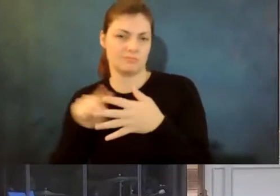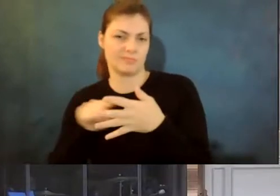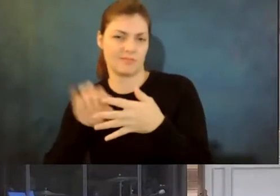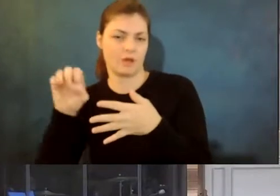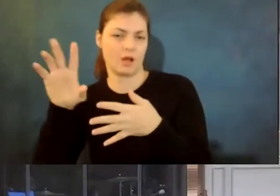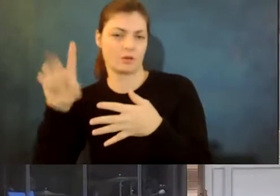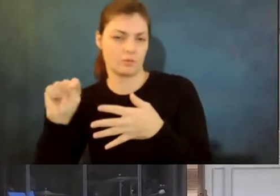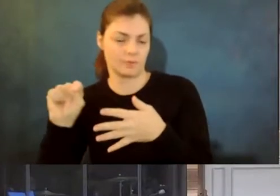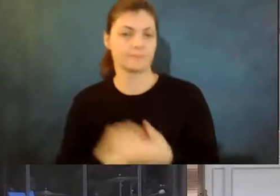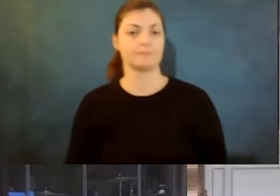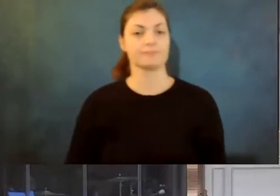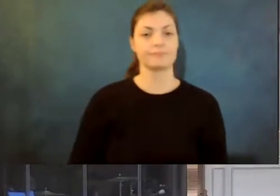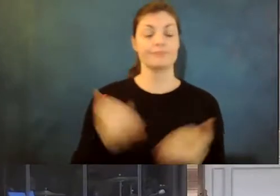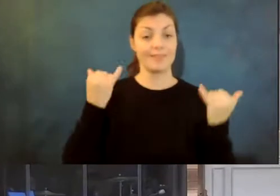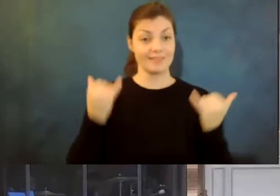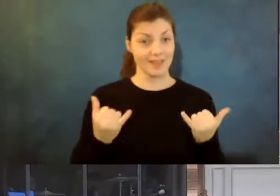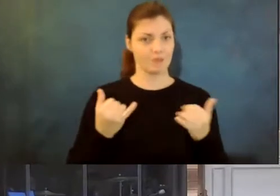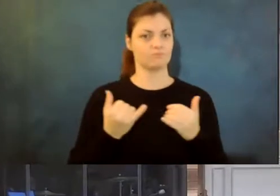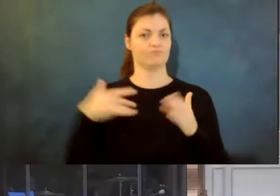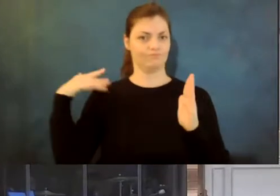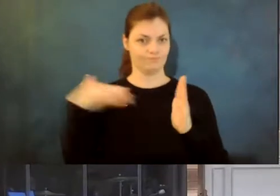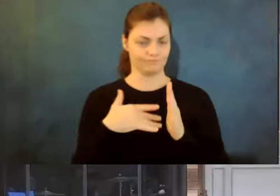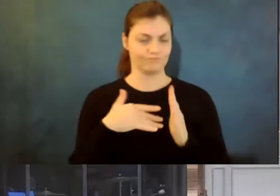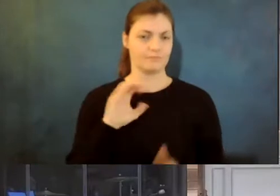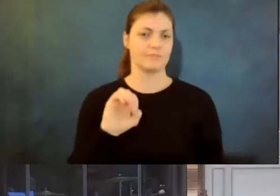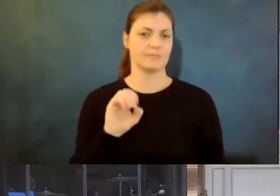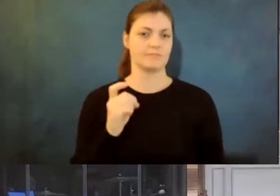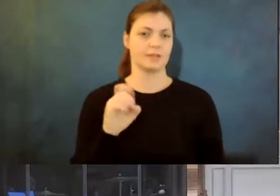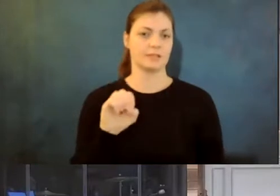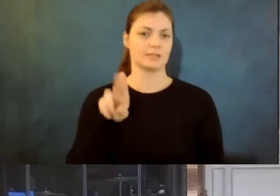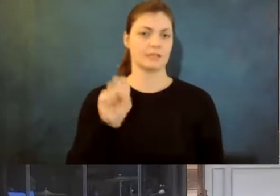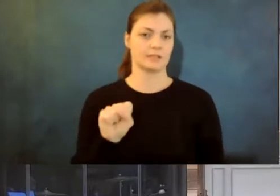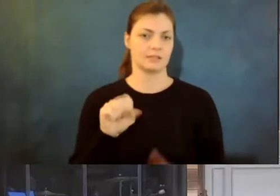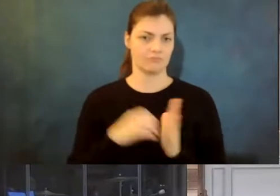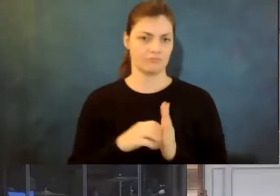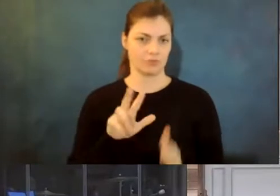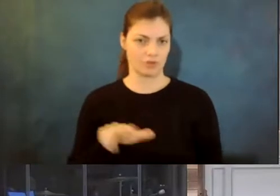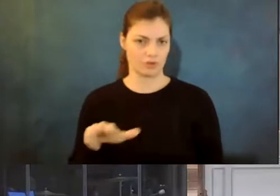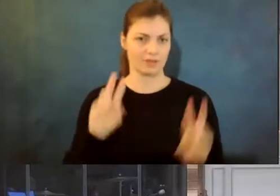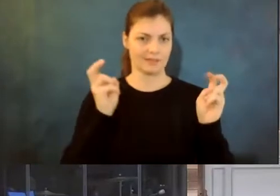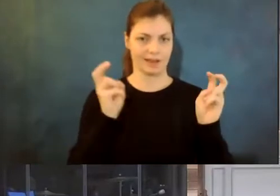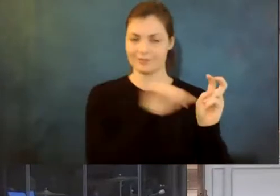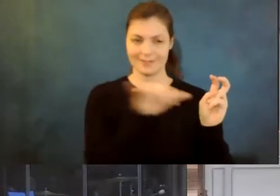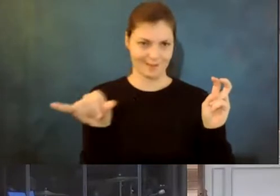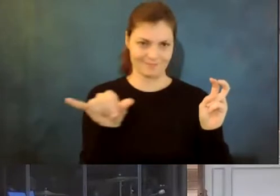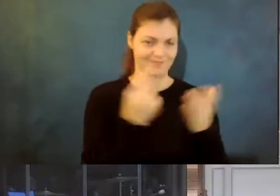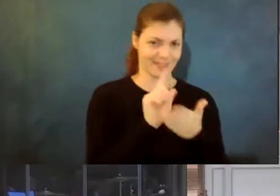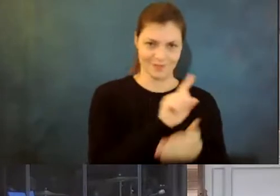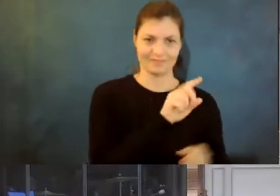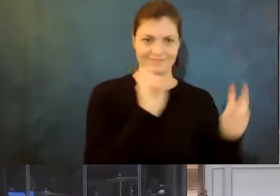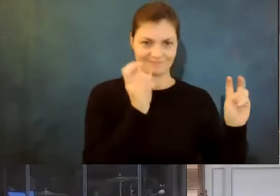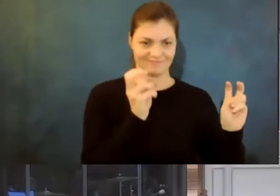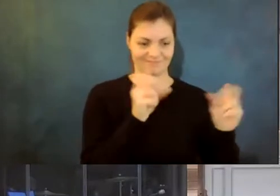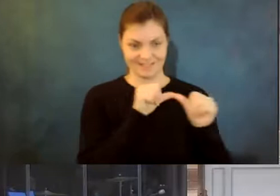Exodus 33. We are going to jump back into this passage. I gave you the title last week. That's the title this week because I didn't finish it. And that